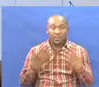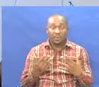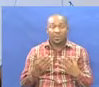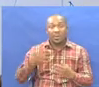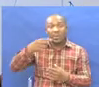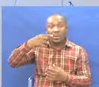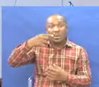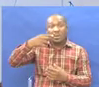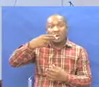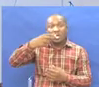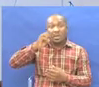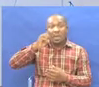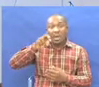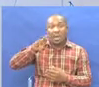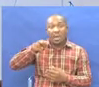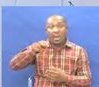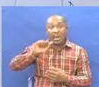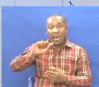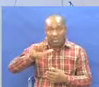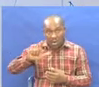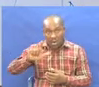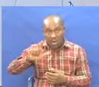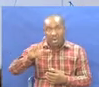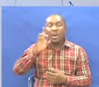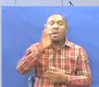So thermal decomposition